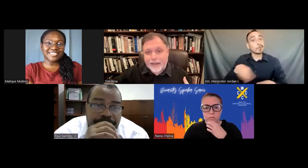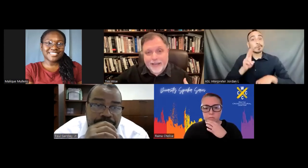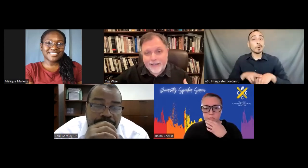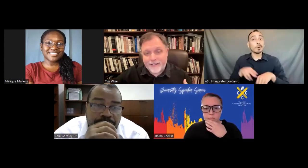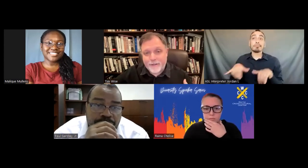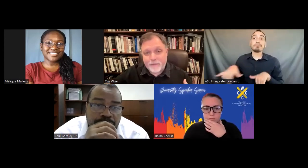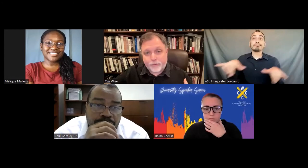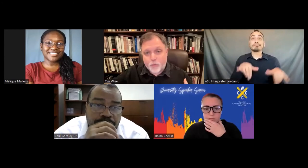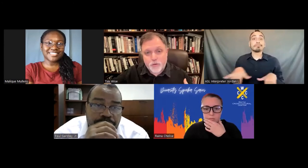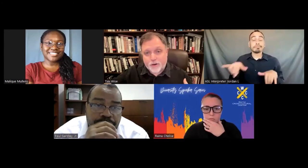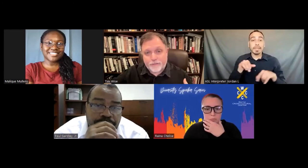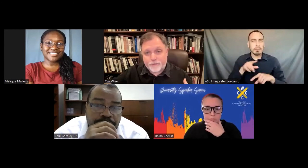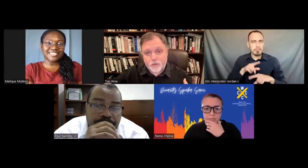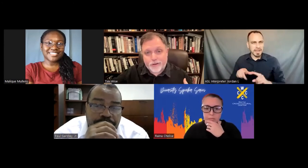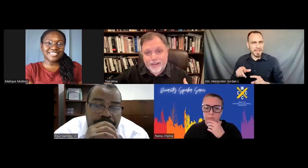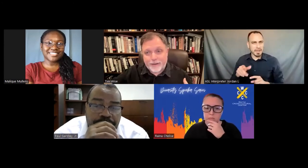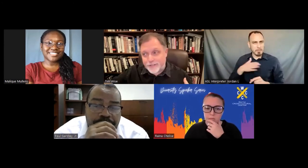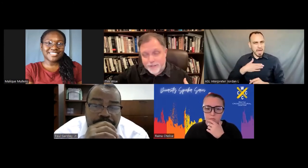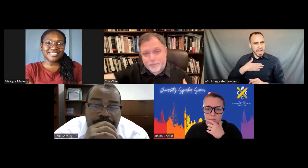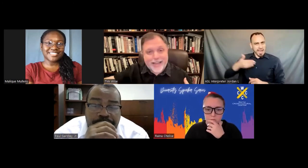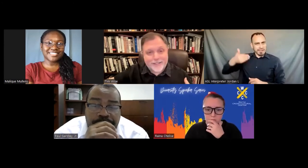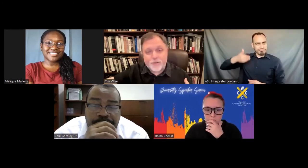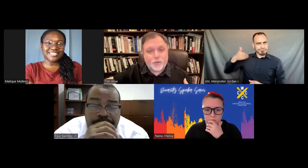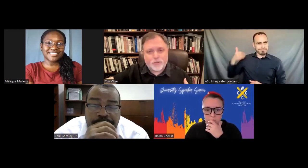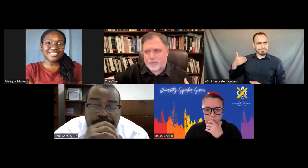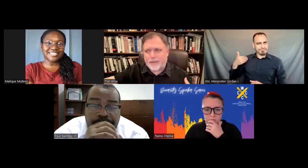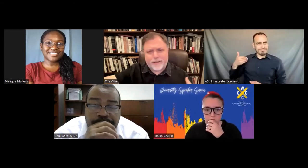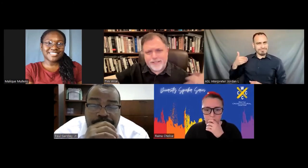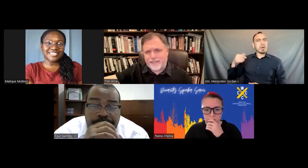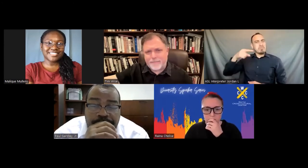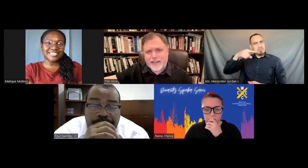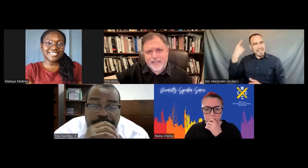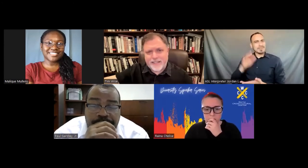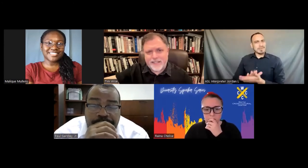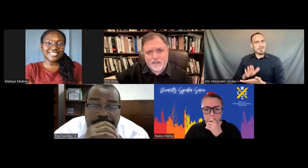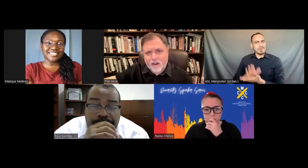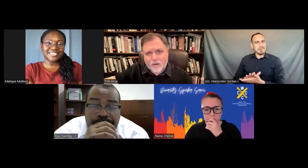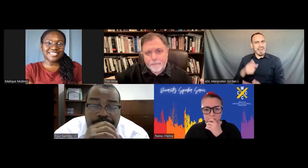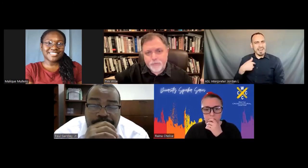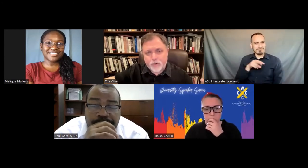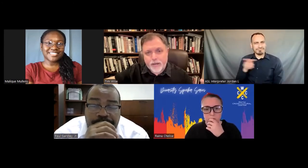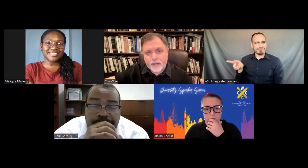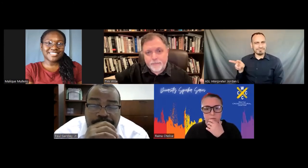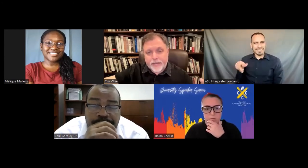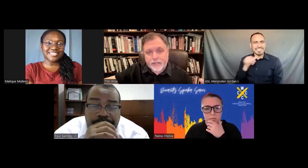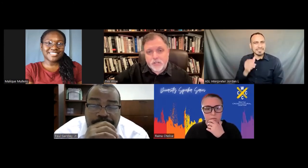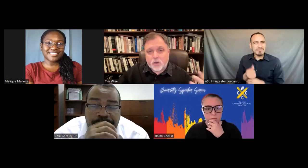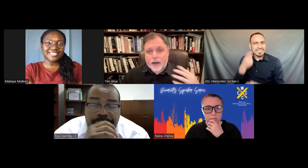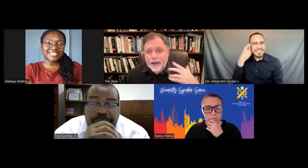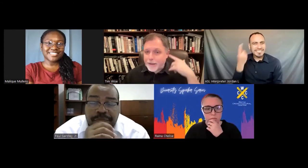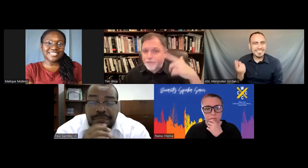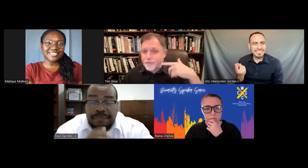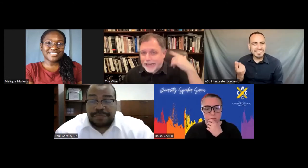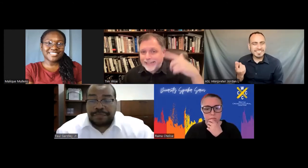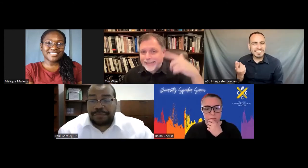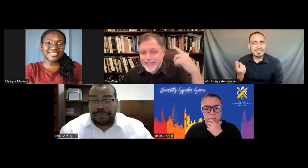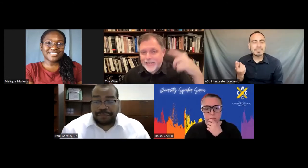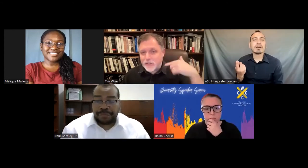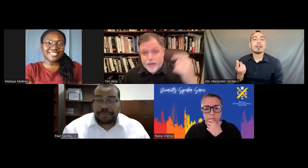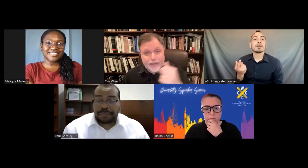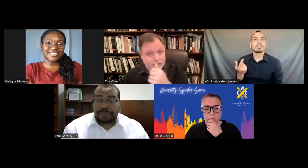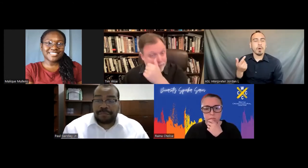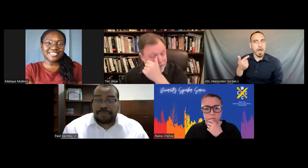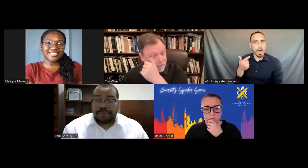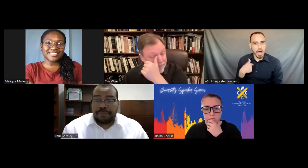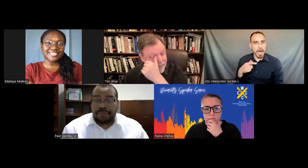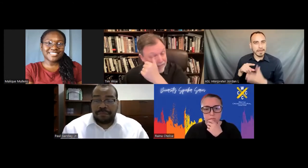school I'd had before starting first grade was at a Black school. So I'm like, this doesn't make any sense at all, right? And so I'm filing things